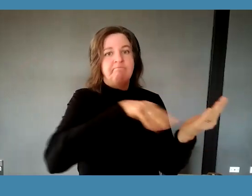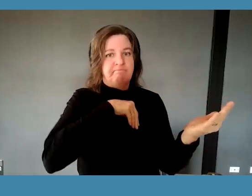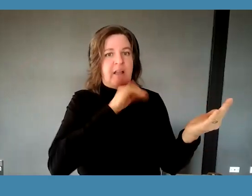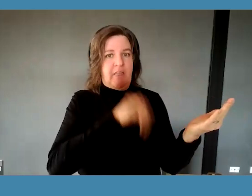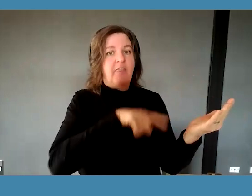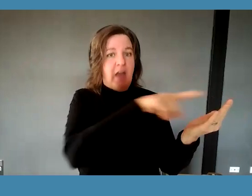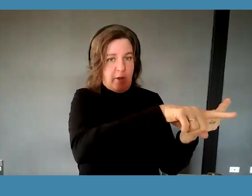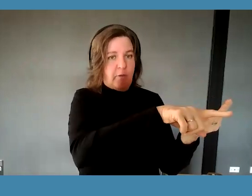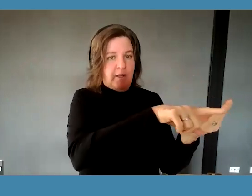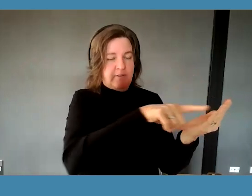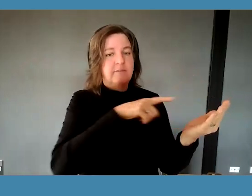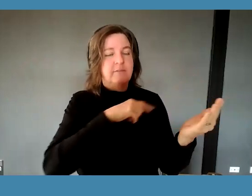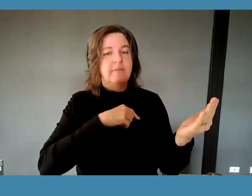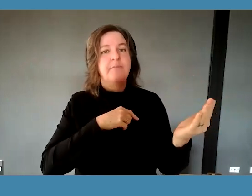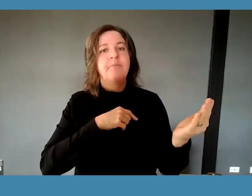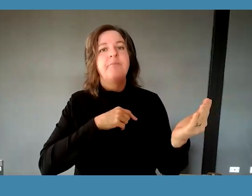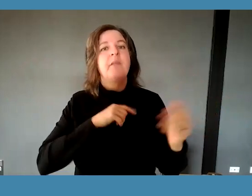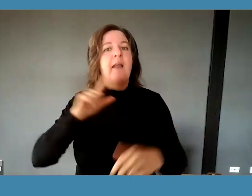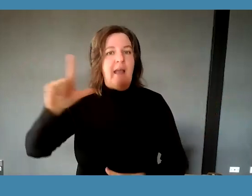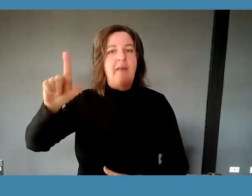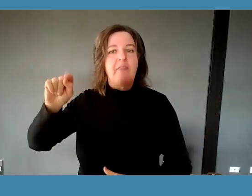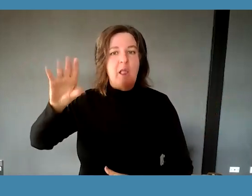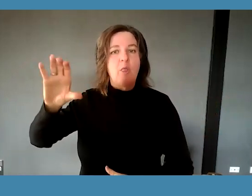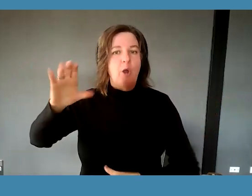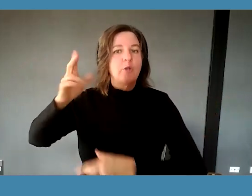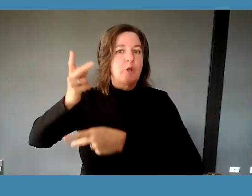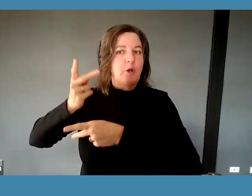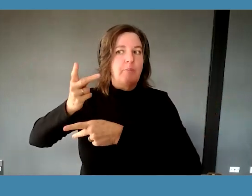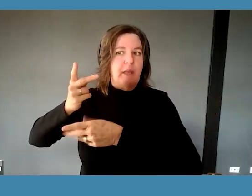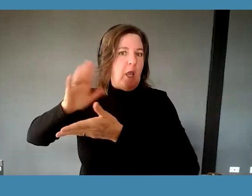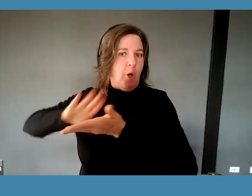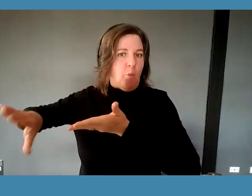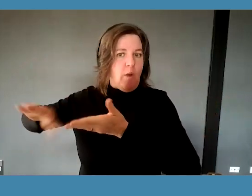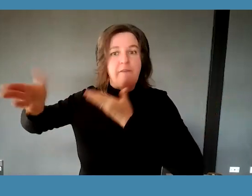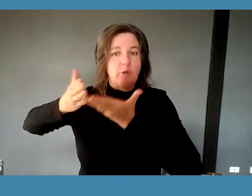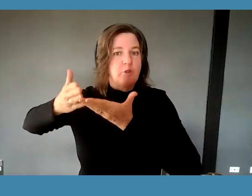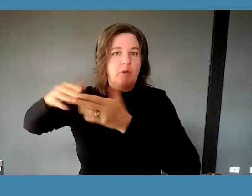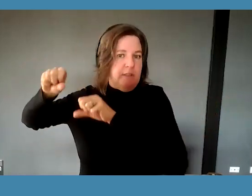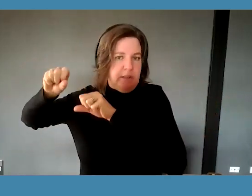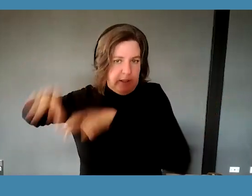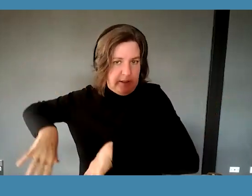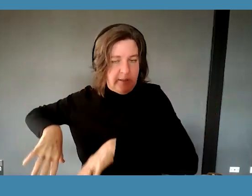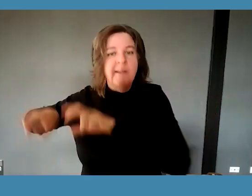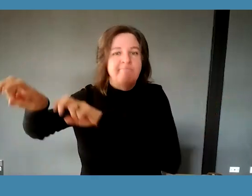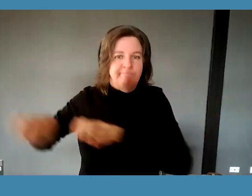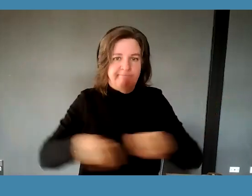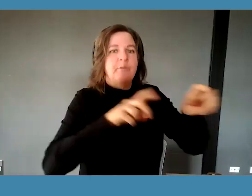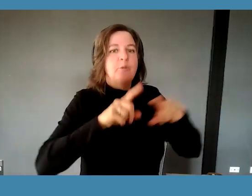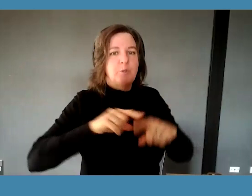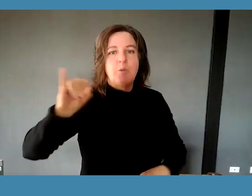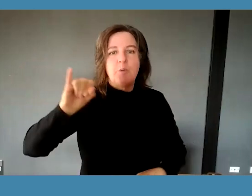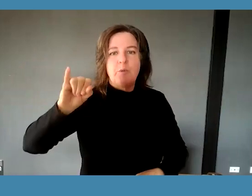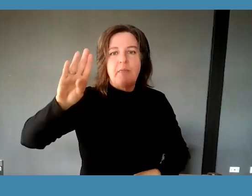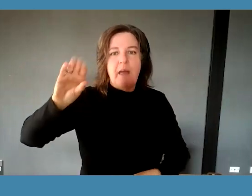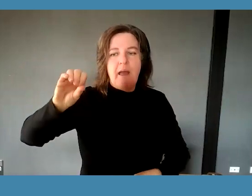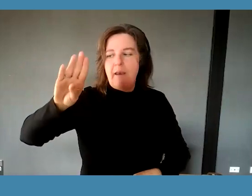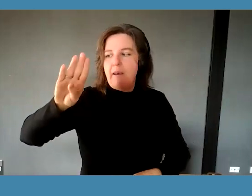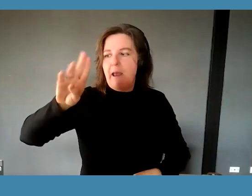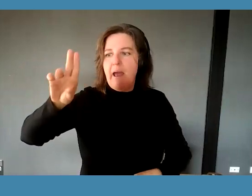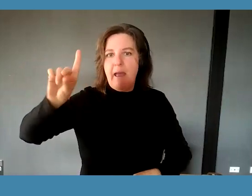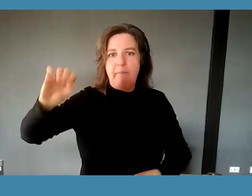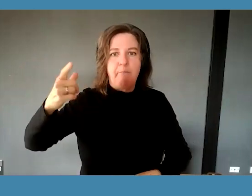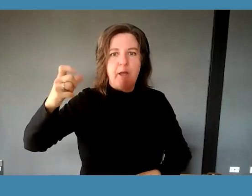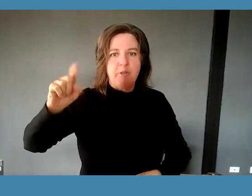Your long-term care waiver services will end and you'll be moved on to the iBudget waiver. So you